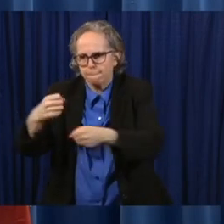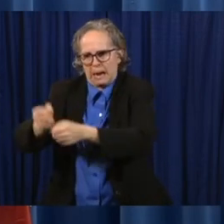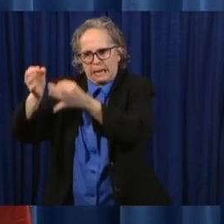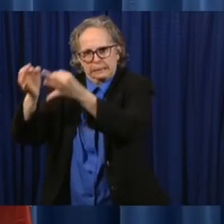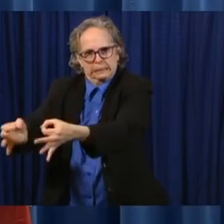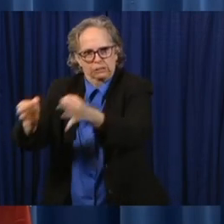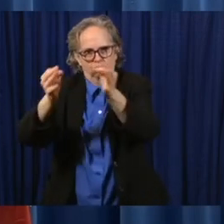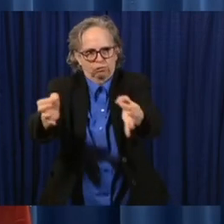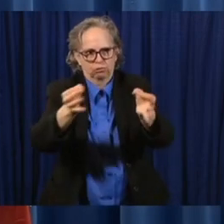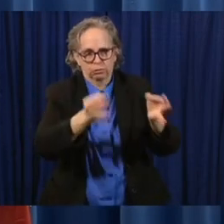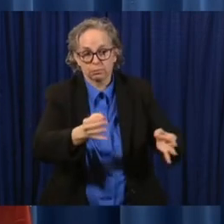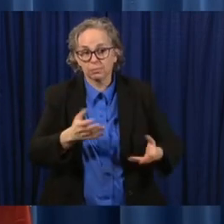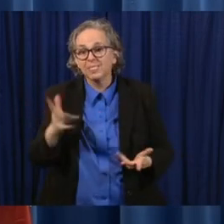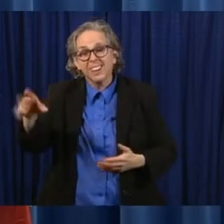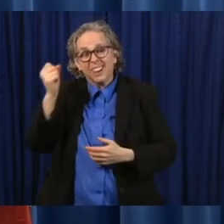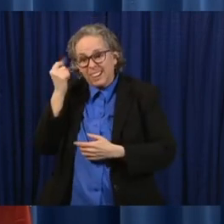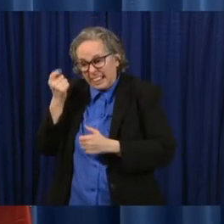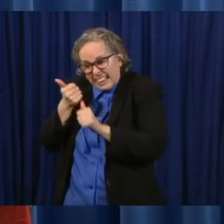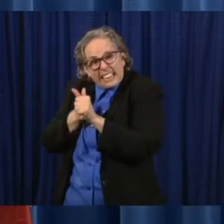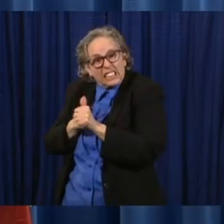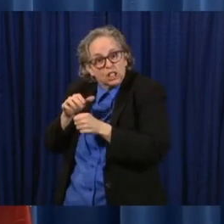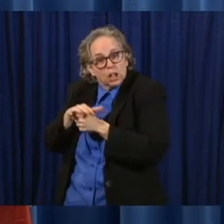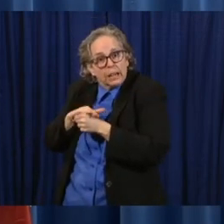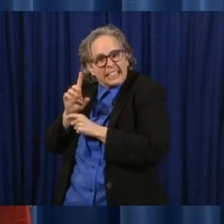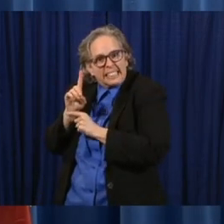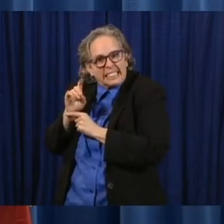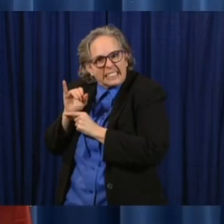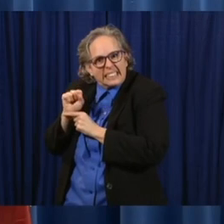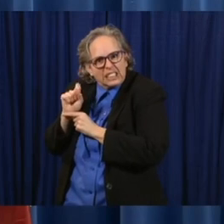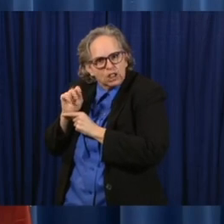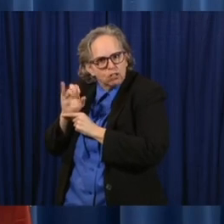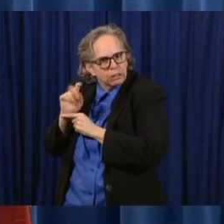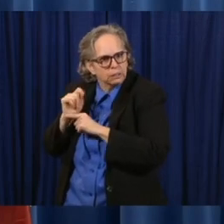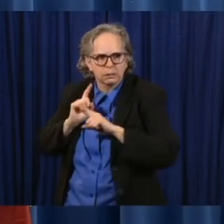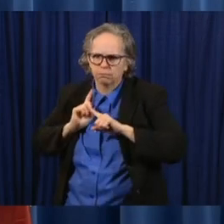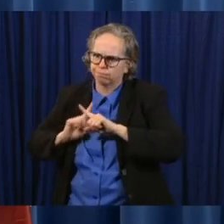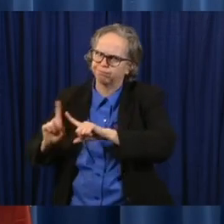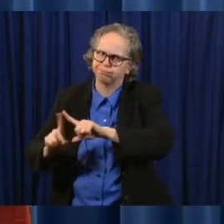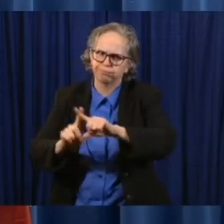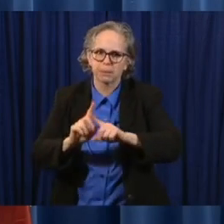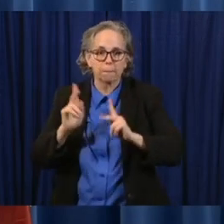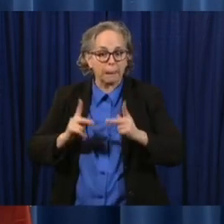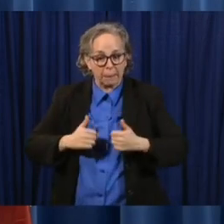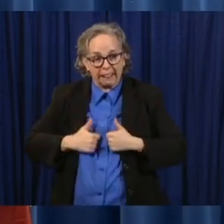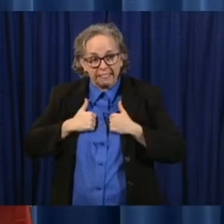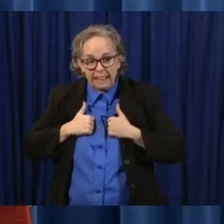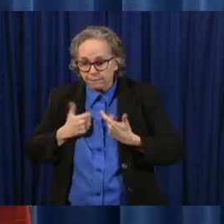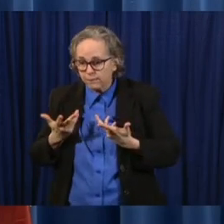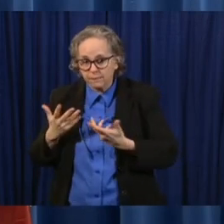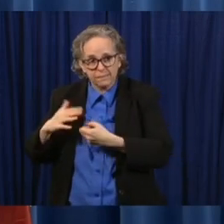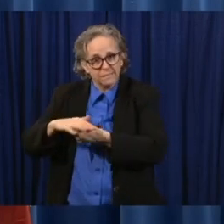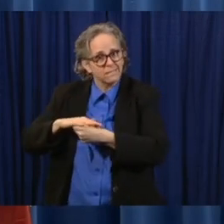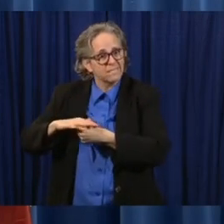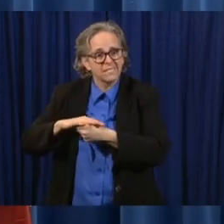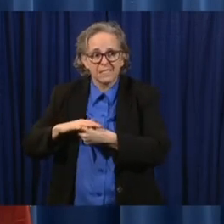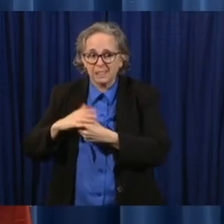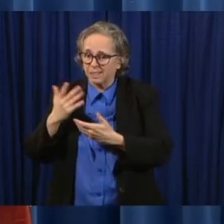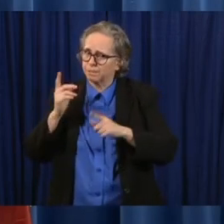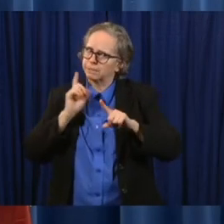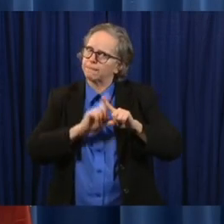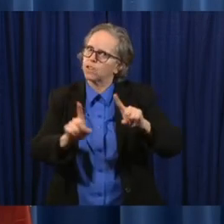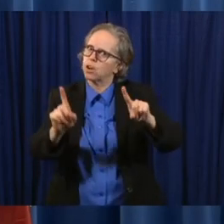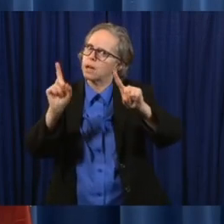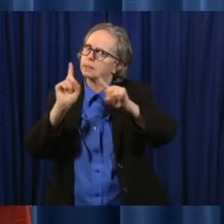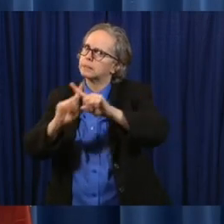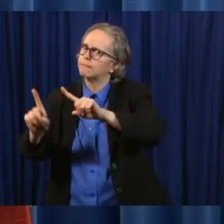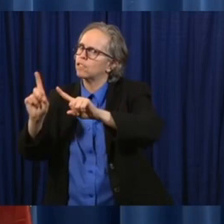district and how their district looks is very different. Akron City Schools are different than the Switzerland School District,